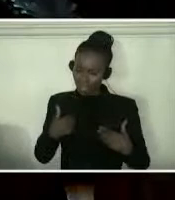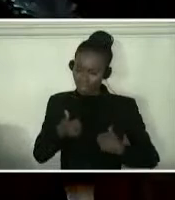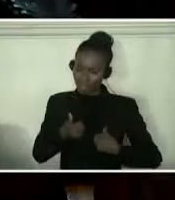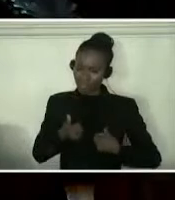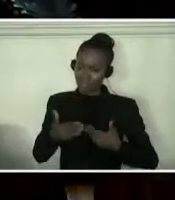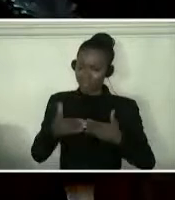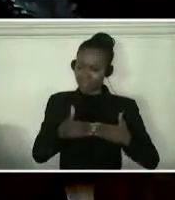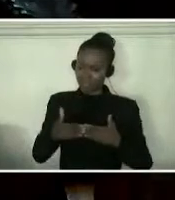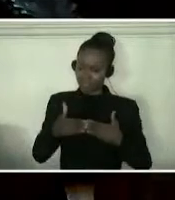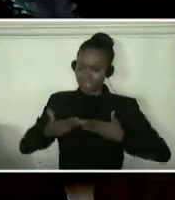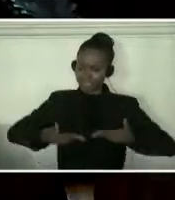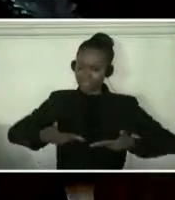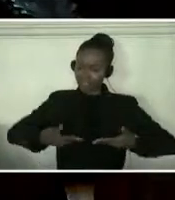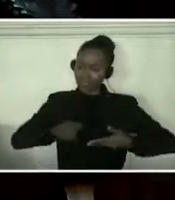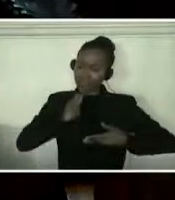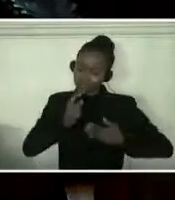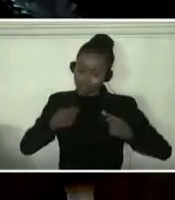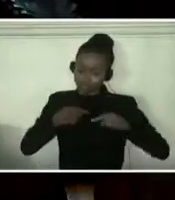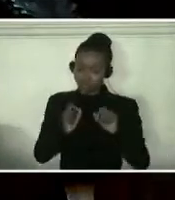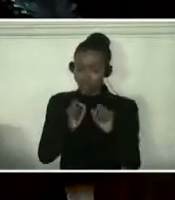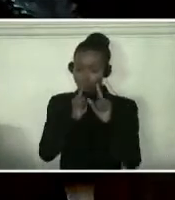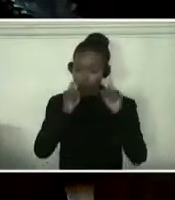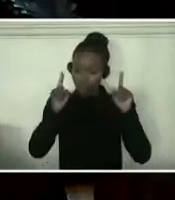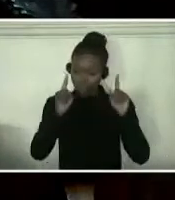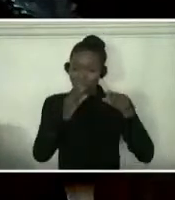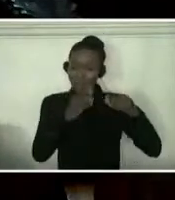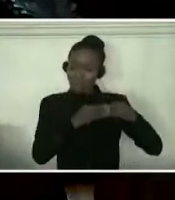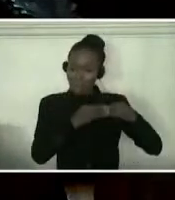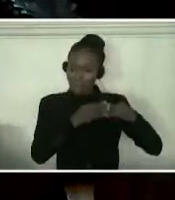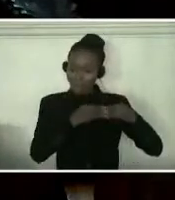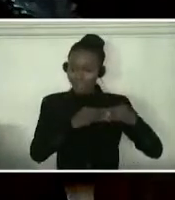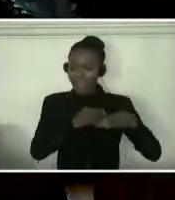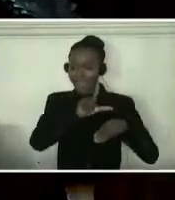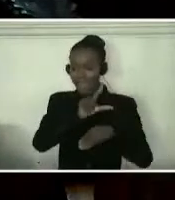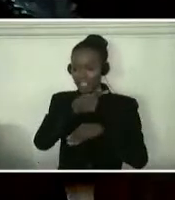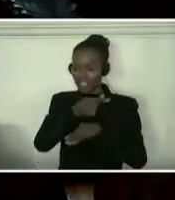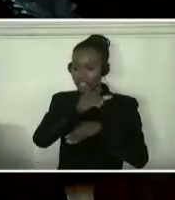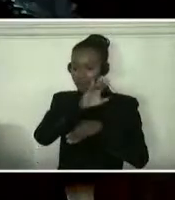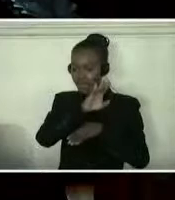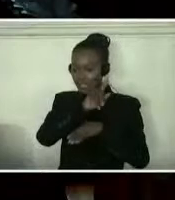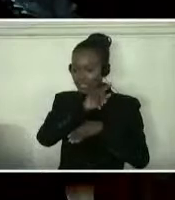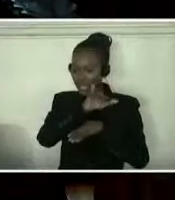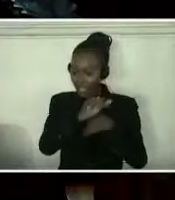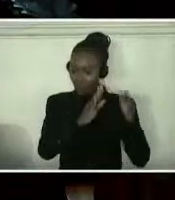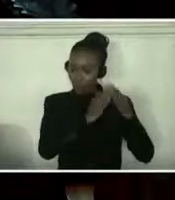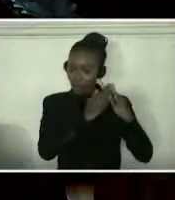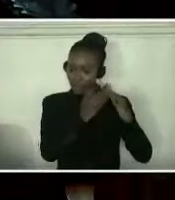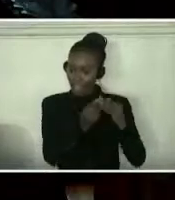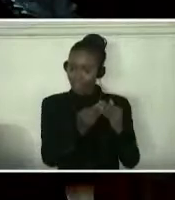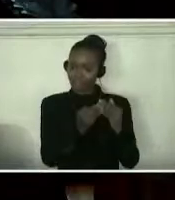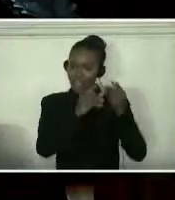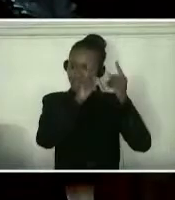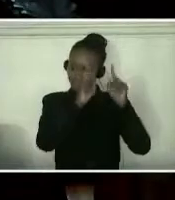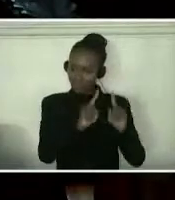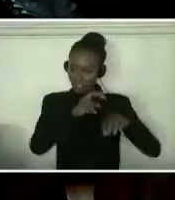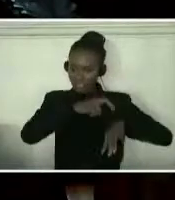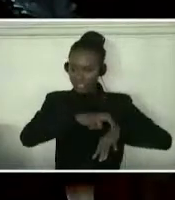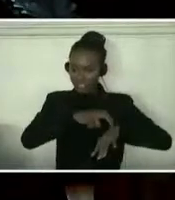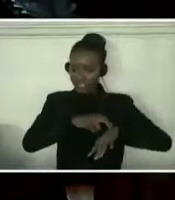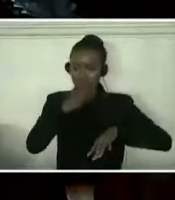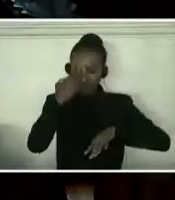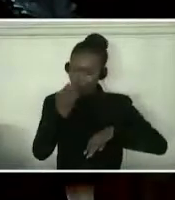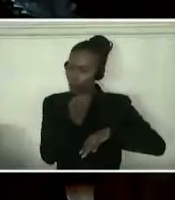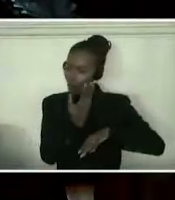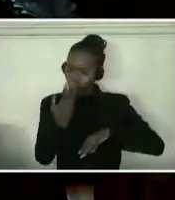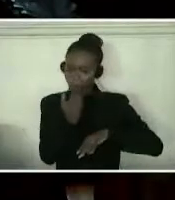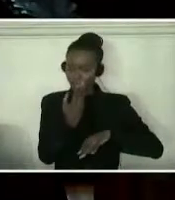acutely aware of the fact that members of the lgbtqi plus community have unique health needs we also know that they are a vulnerable group they